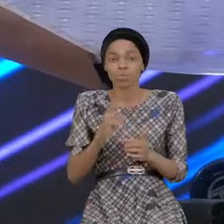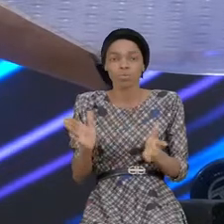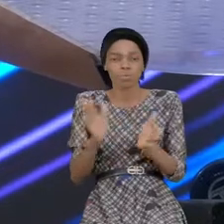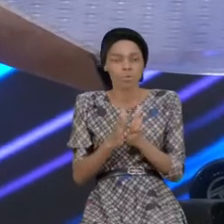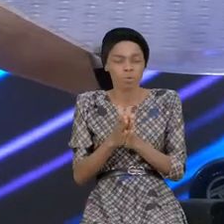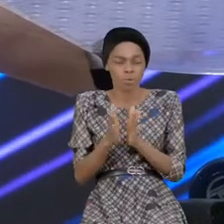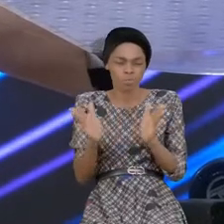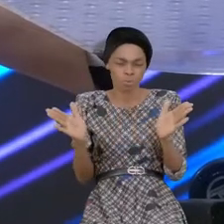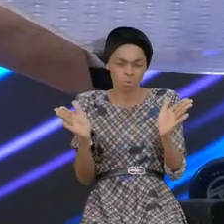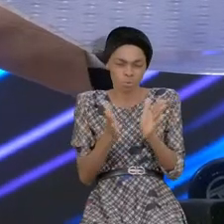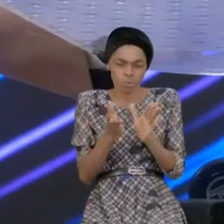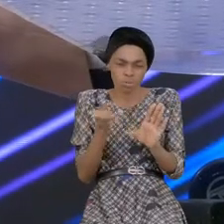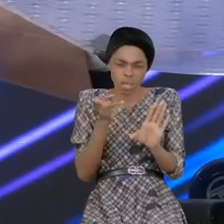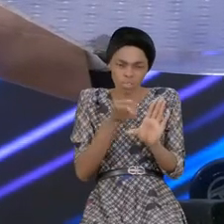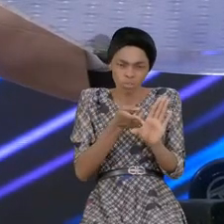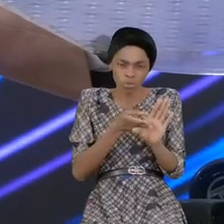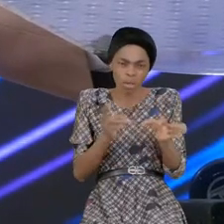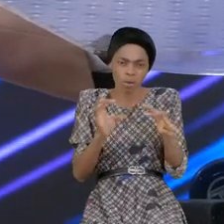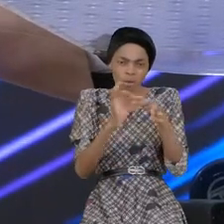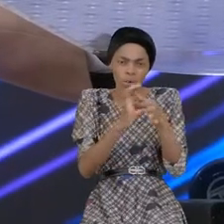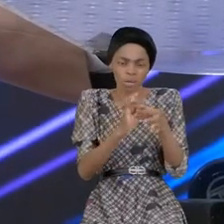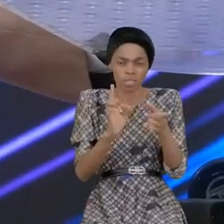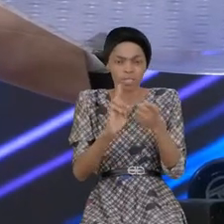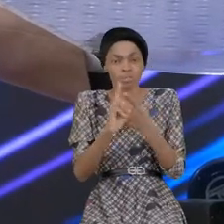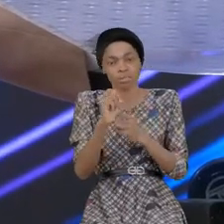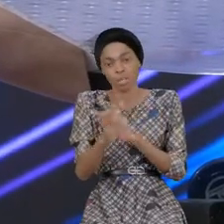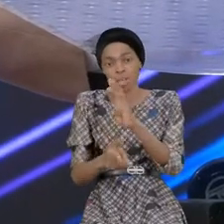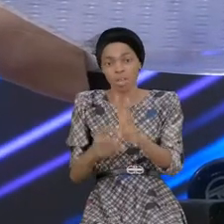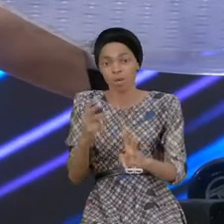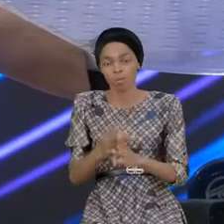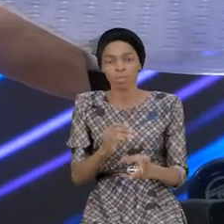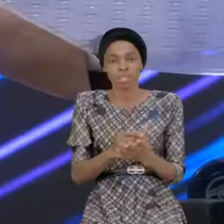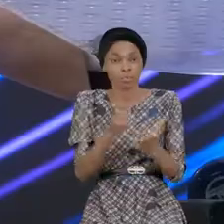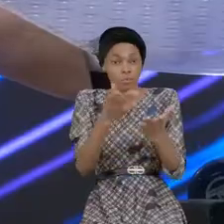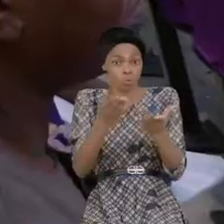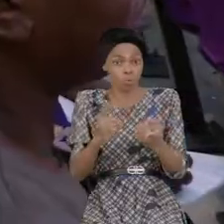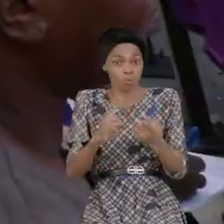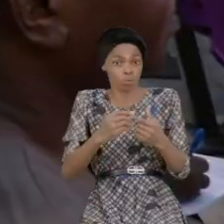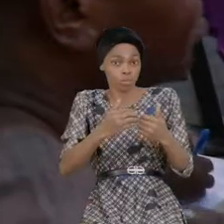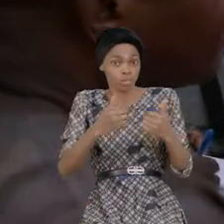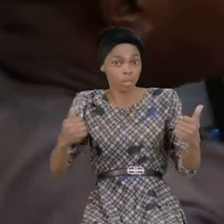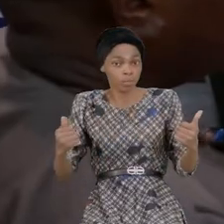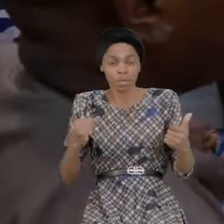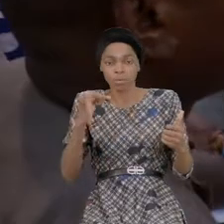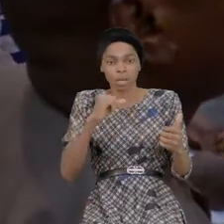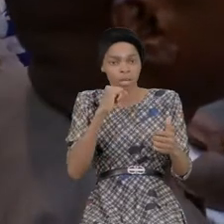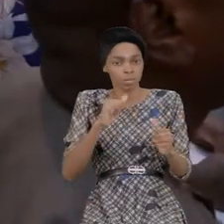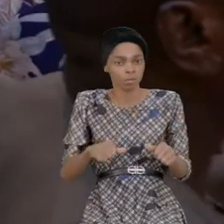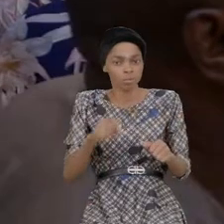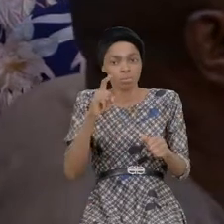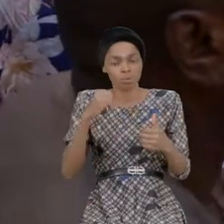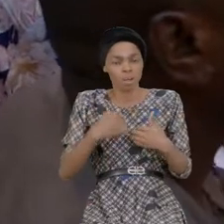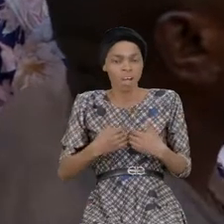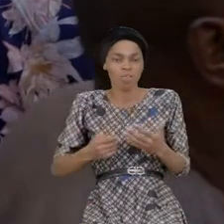detach yourself from it, you cannot. You've nursed it so often. Love not the